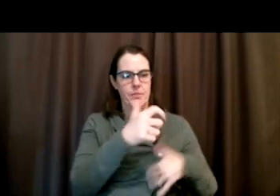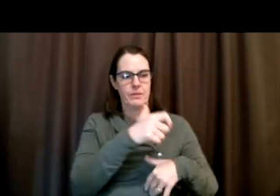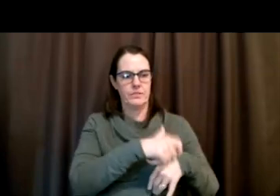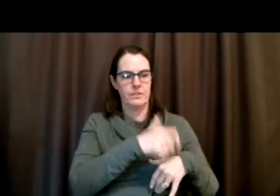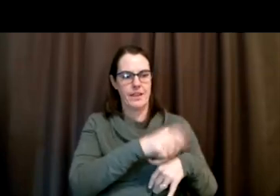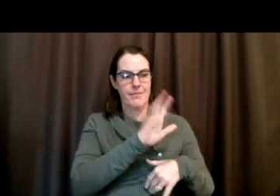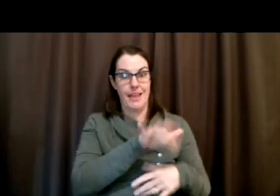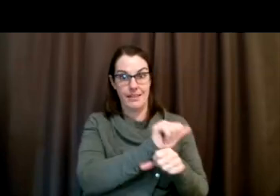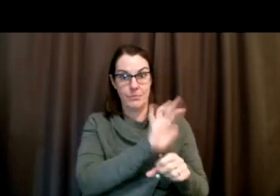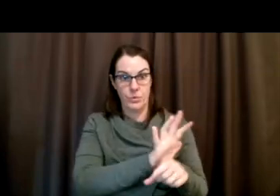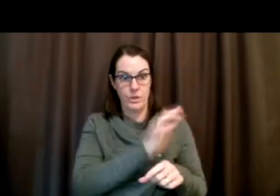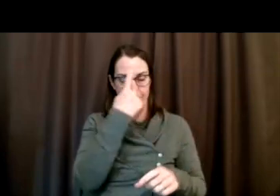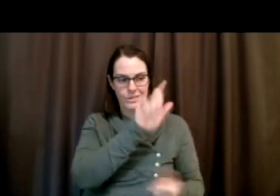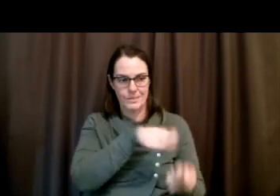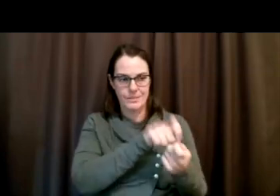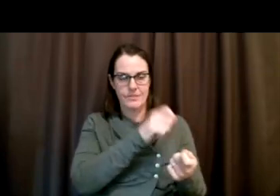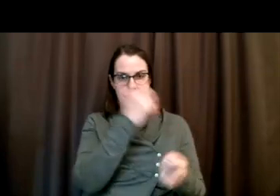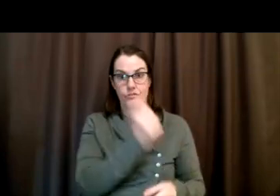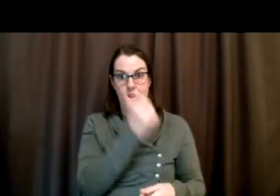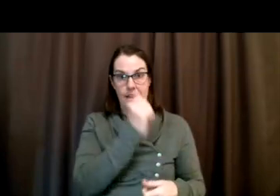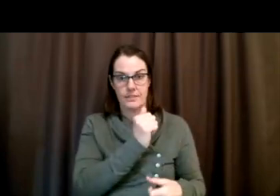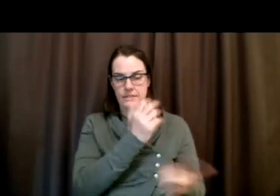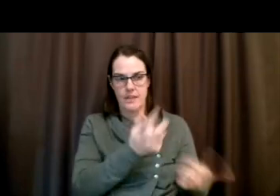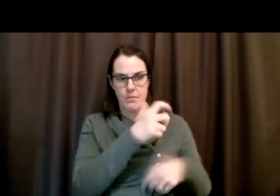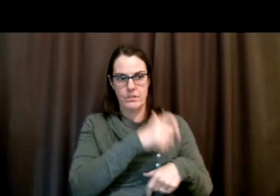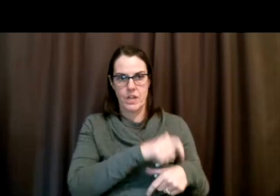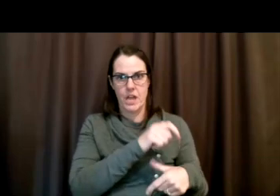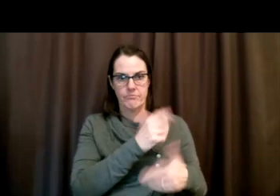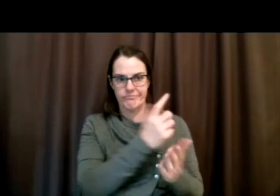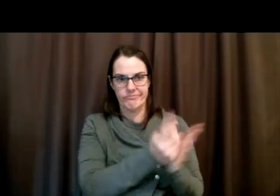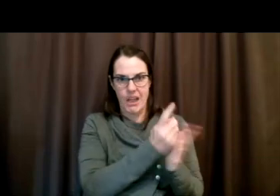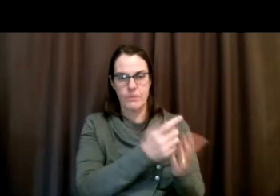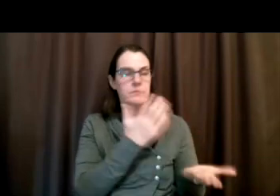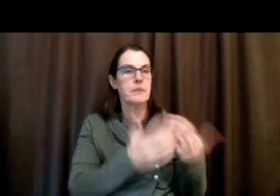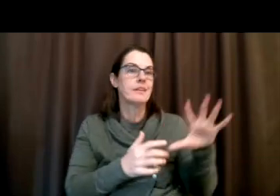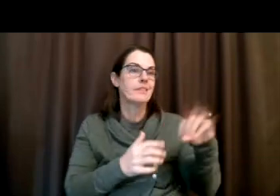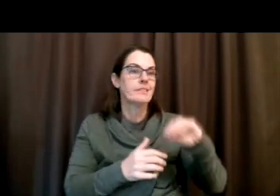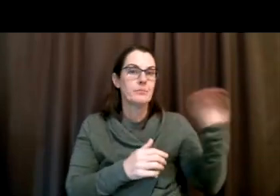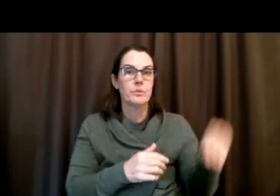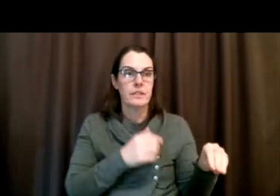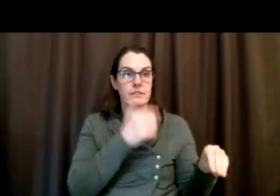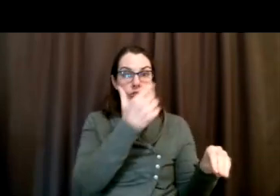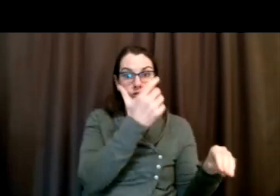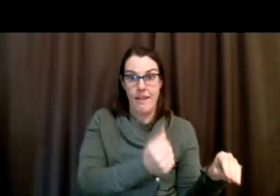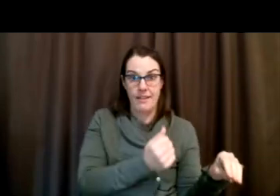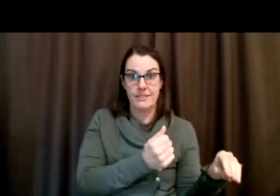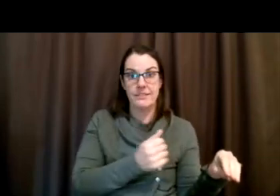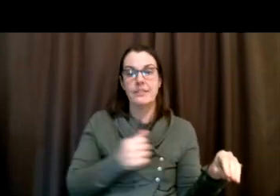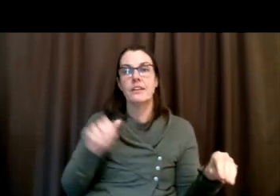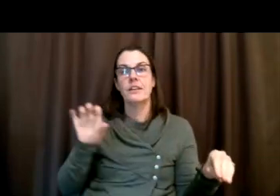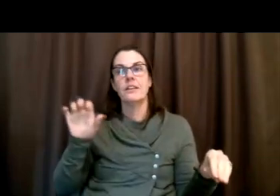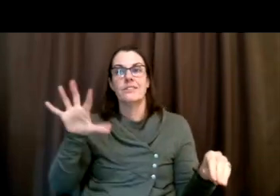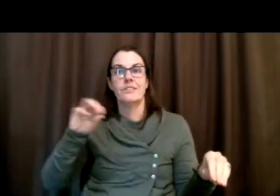to a specific grant, right? So let's say they devoted 50% of their time to the grant. Well, now what we need to do in our